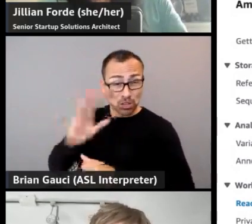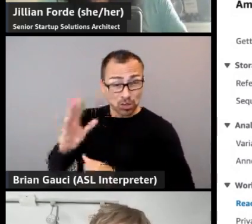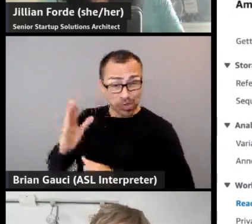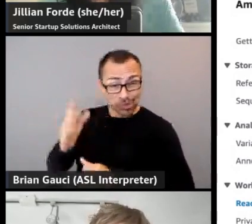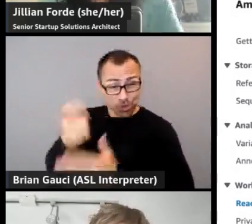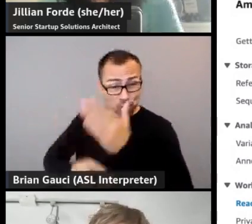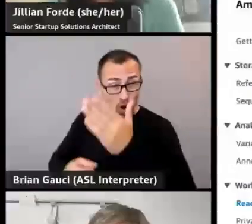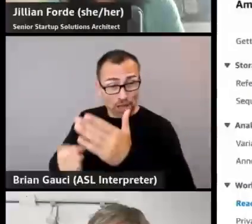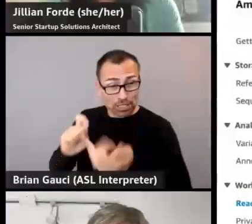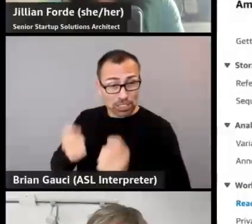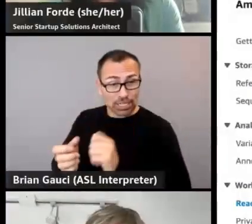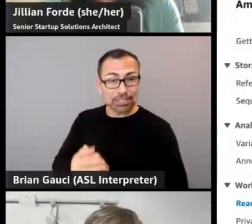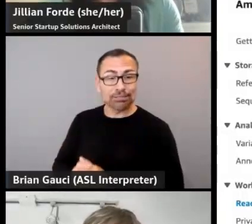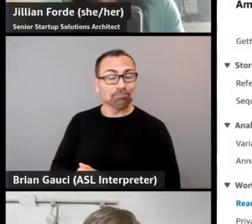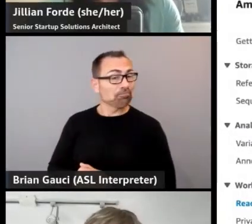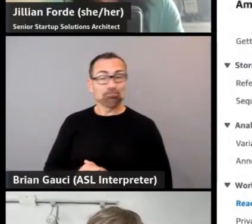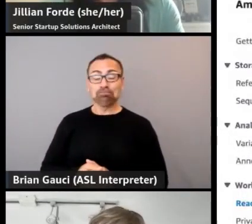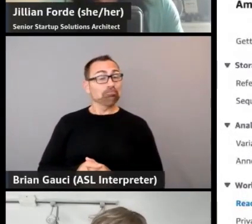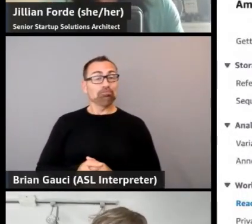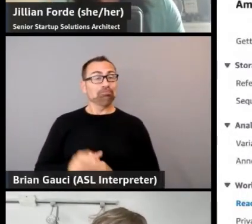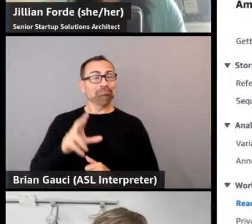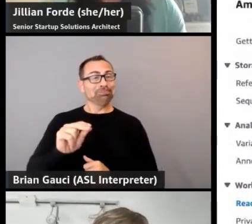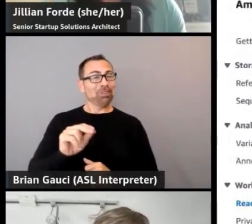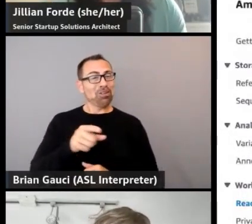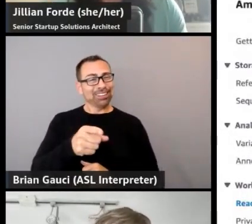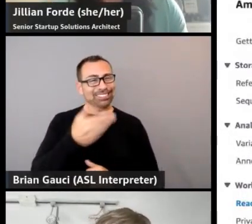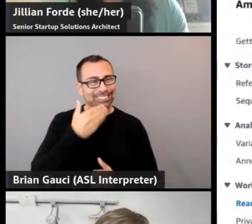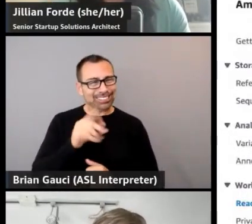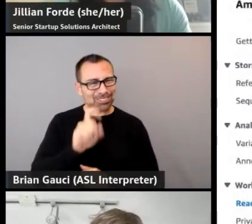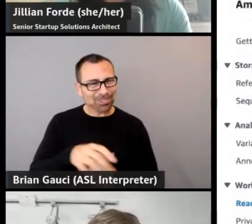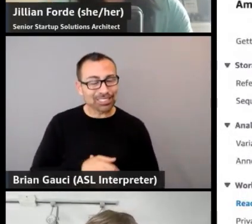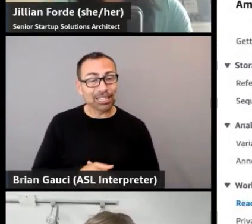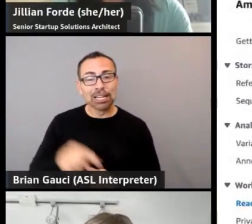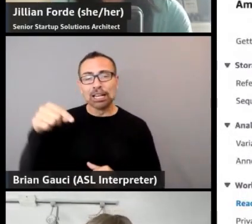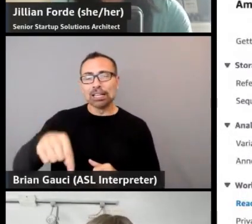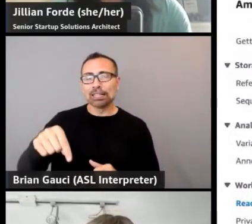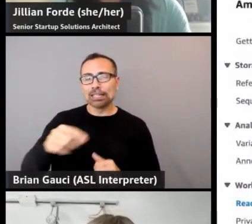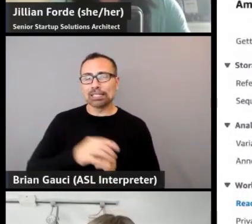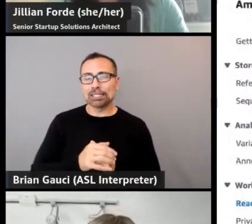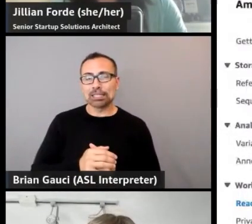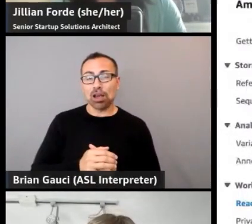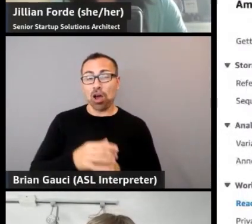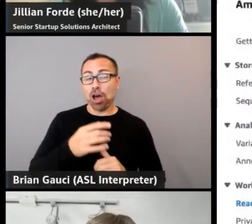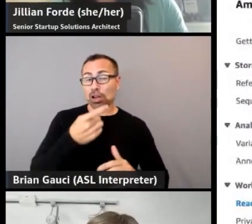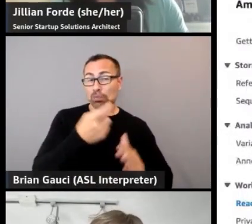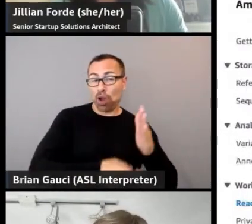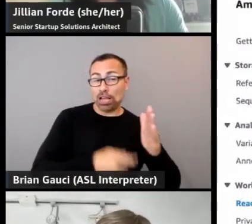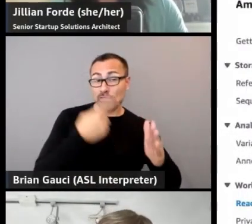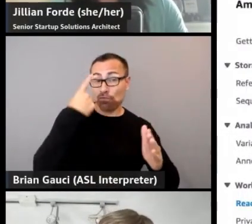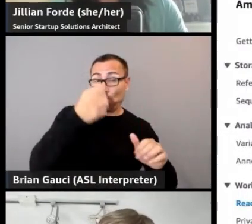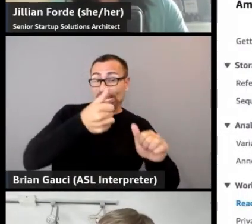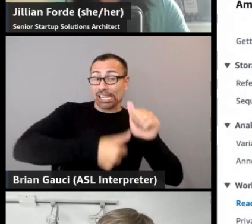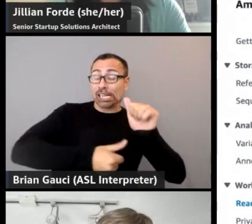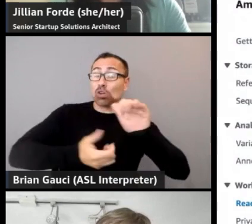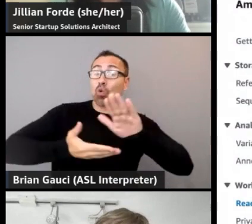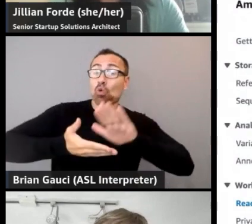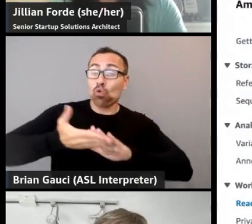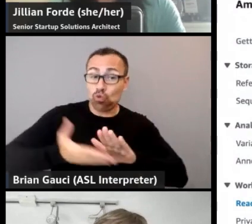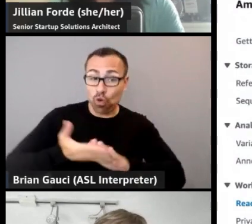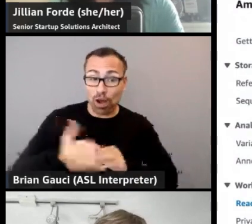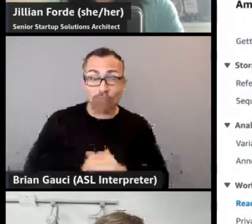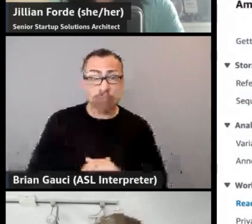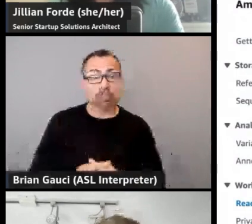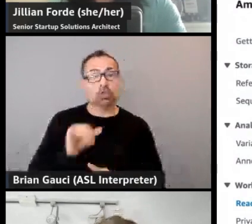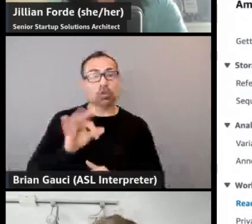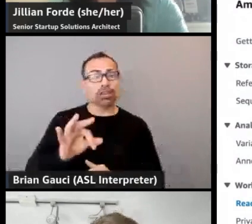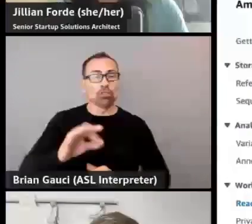have, so that's a great question. And so this is a list price this is a price per run. And so as long as you meet the file